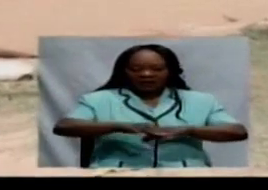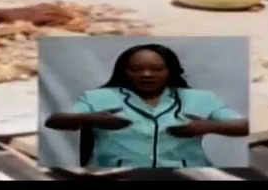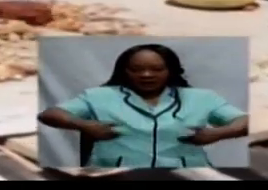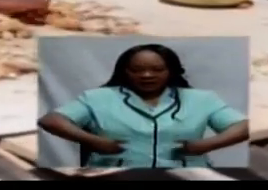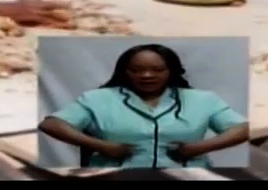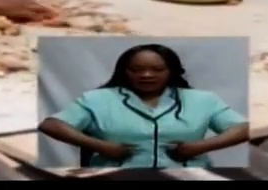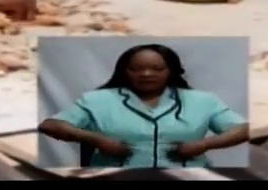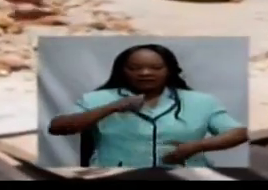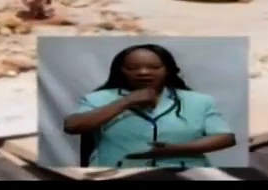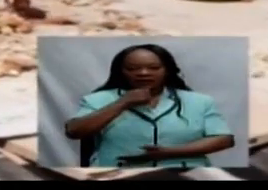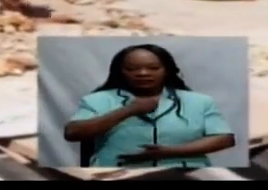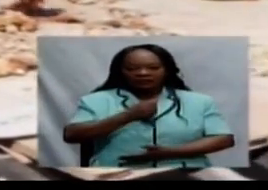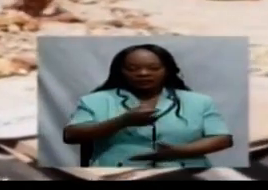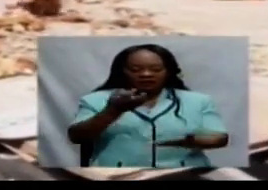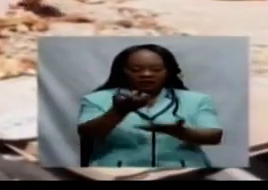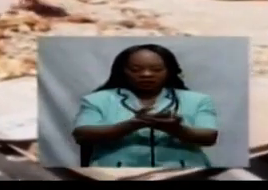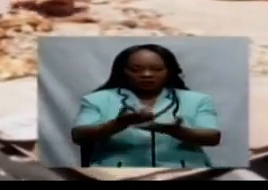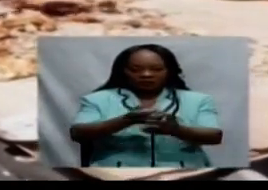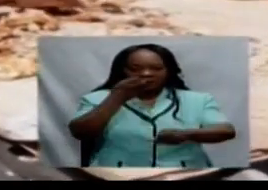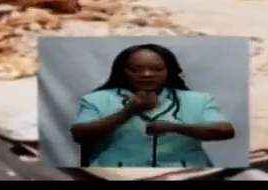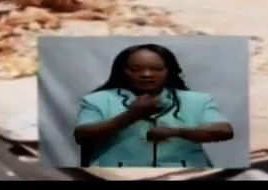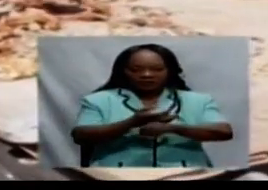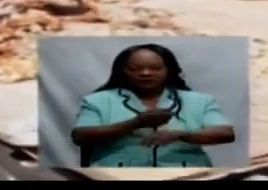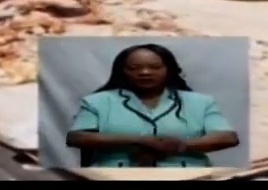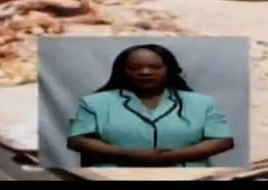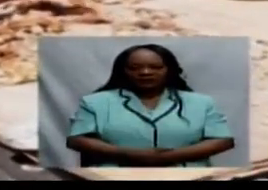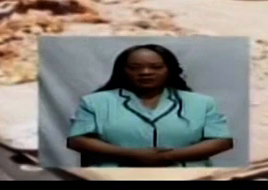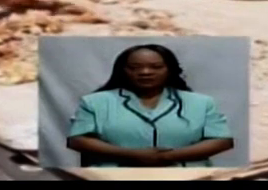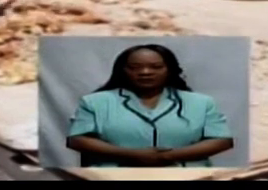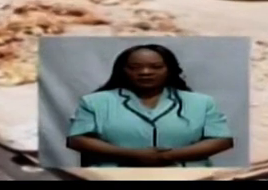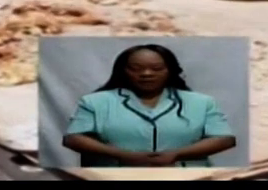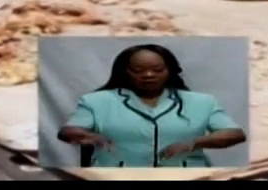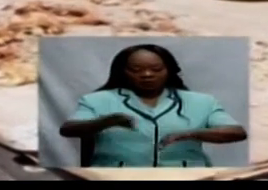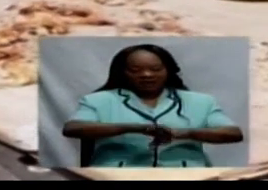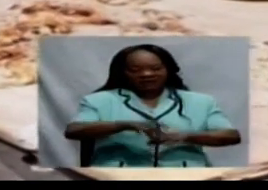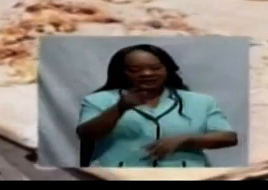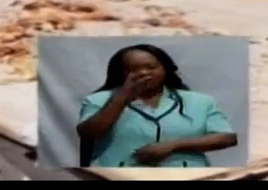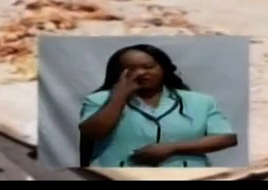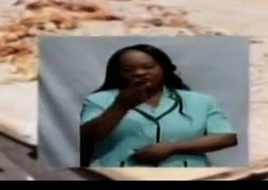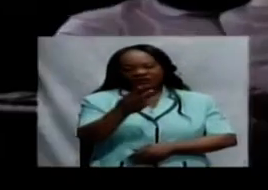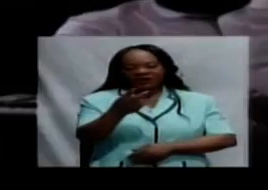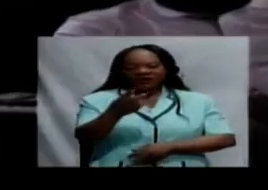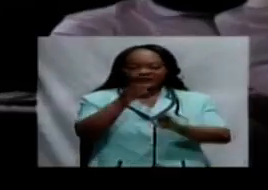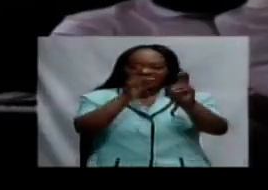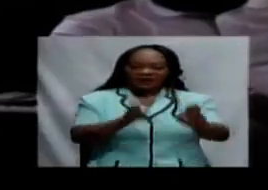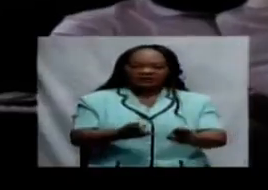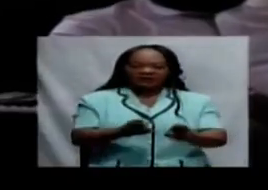age due to economic hardships. For them, marriage appears to be a solution out of poverty, but this has